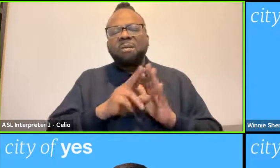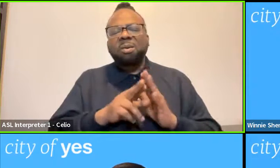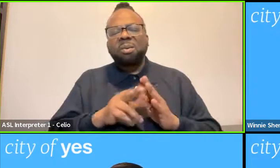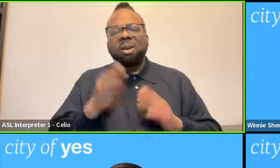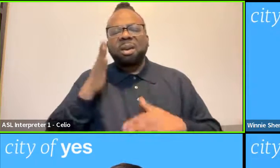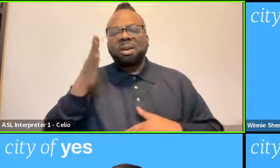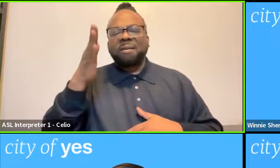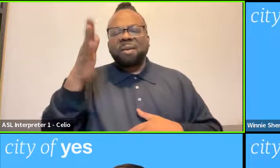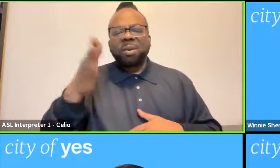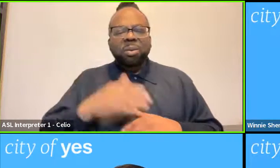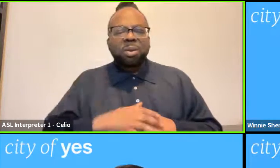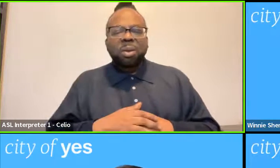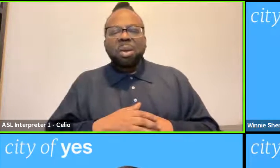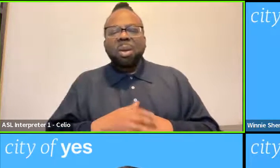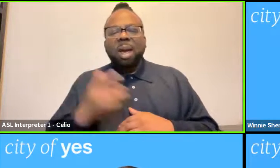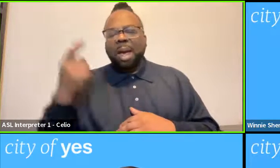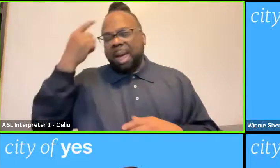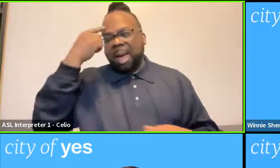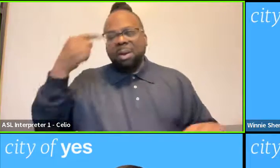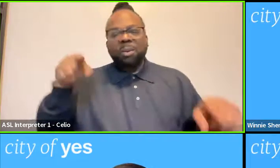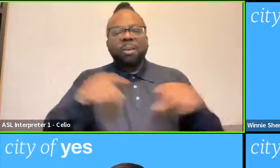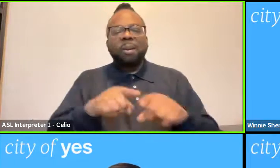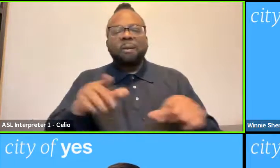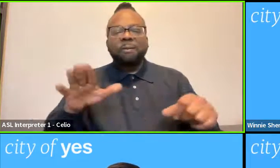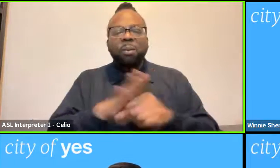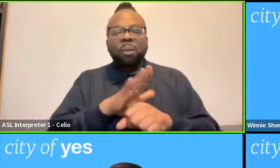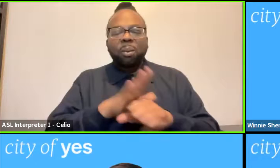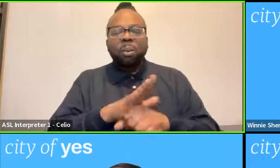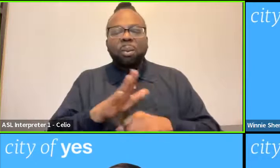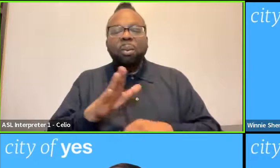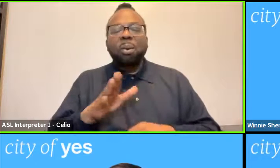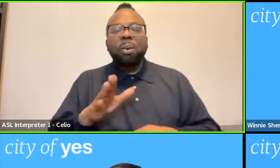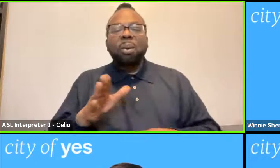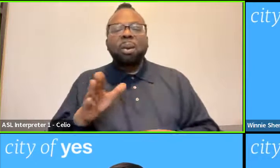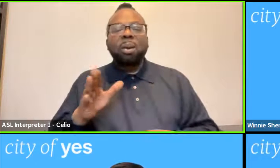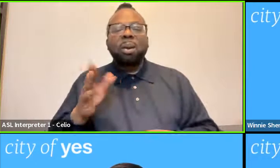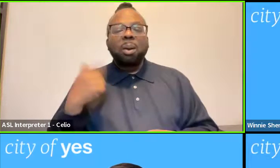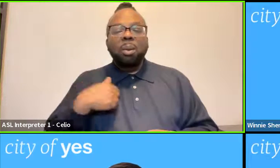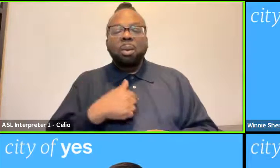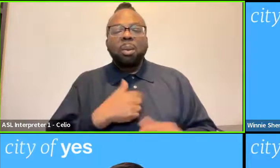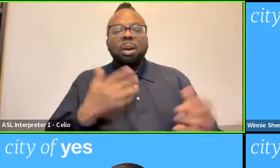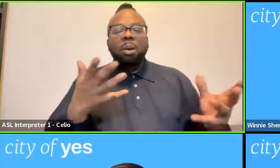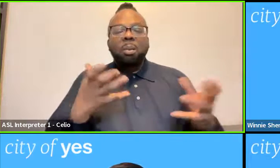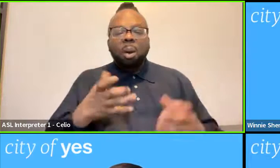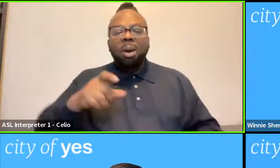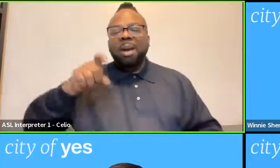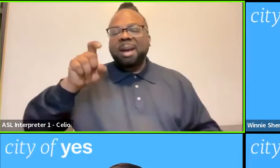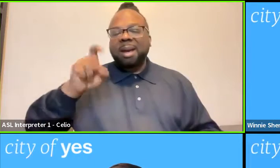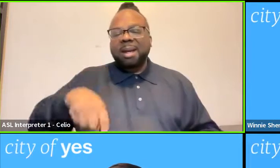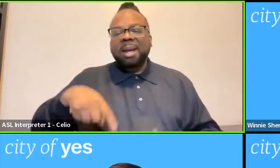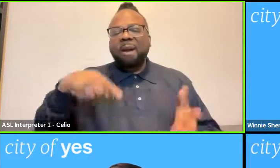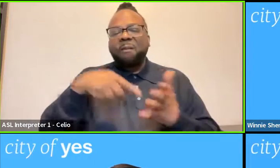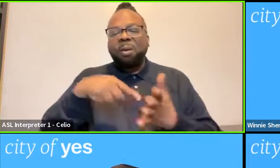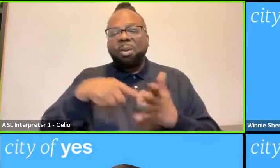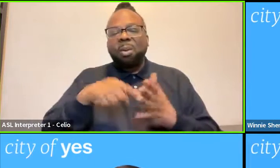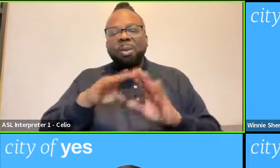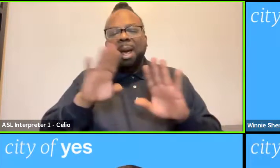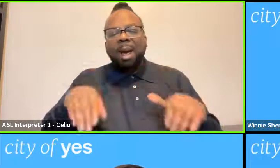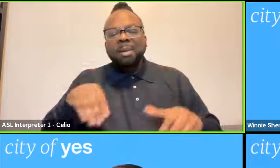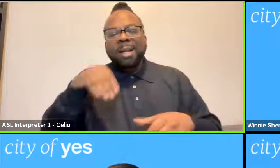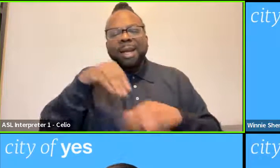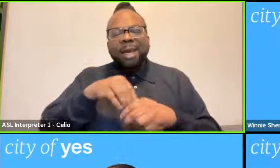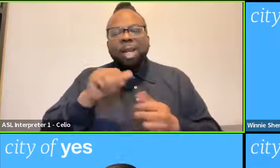session. We Got it. agree with you completely that we want and need affordable housing in